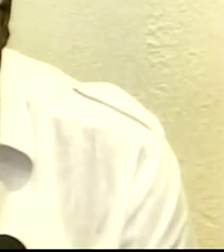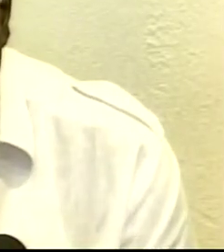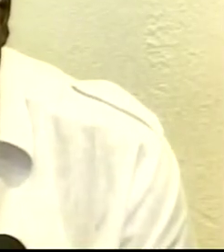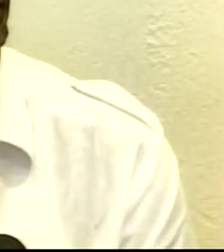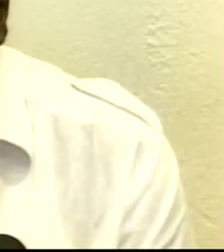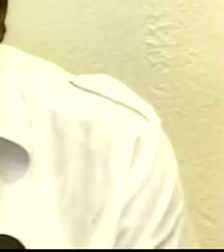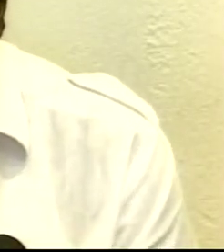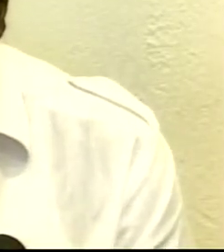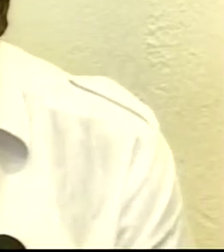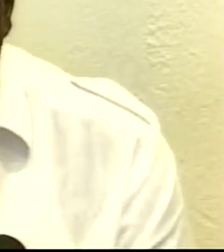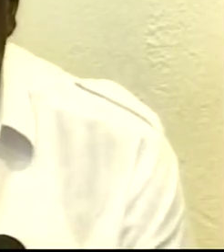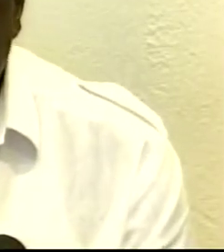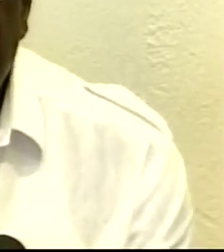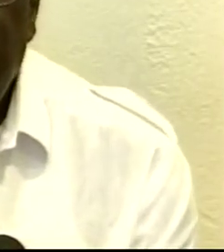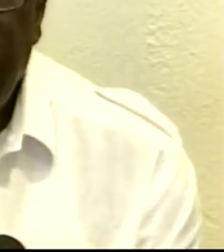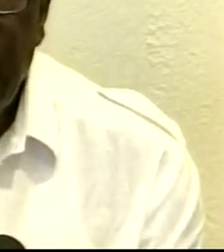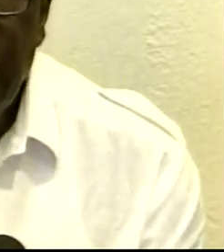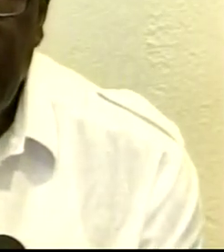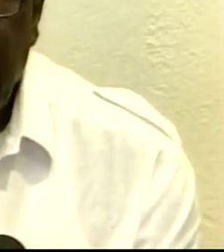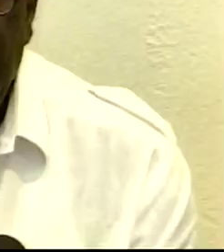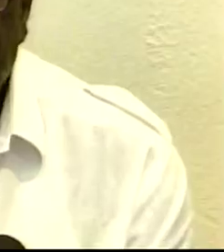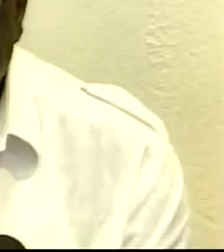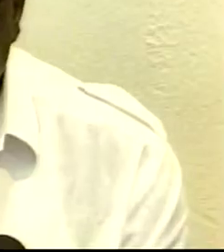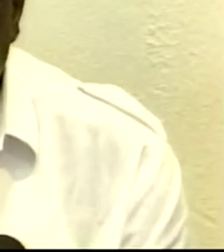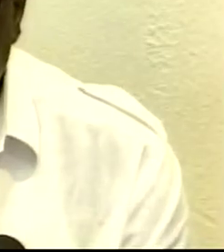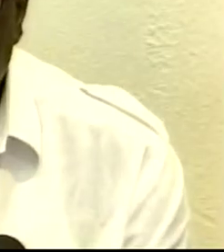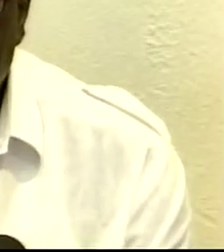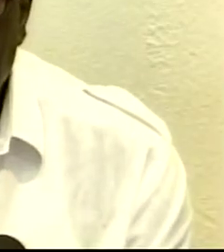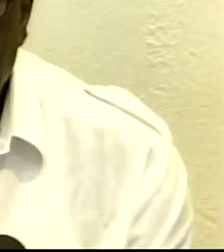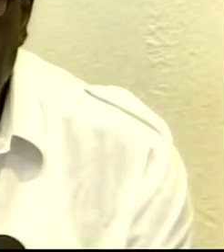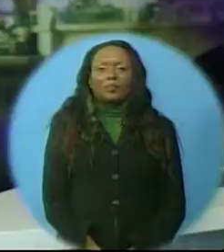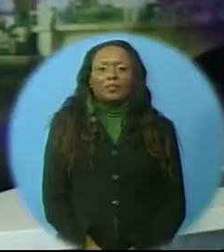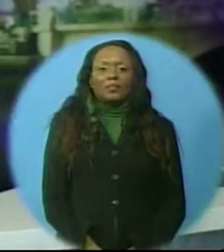team. But he's still, you know, in the plans for the future.